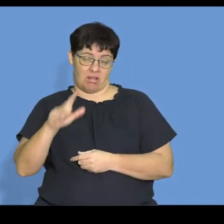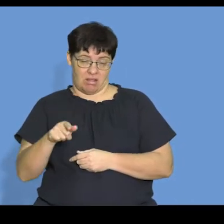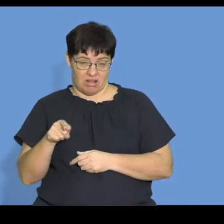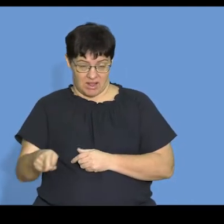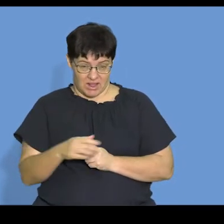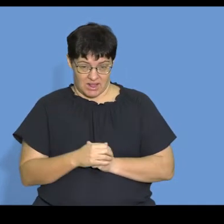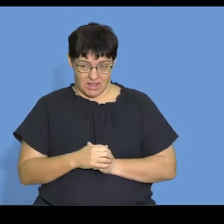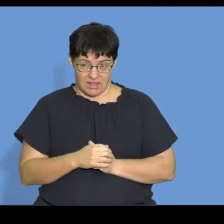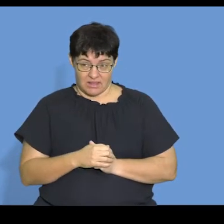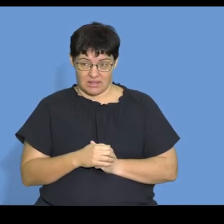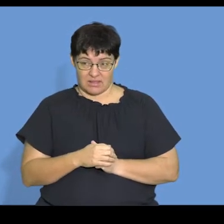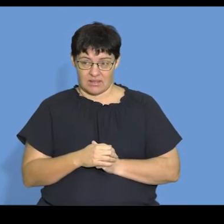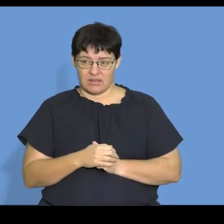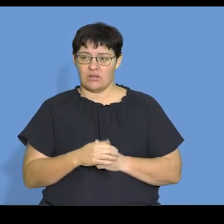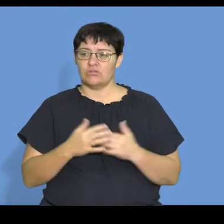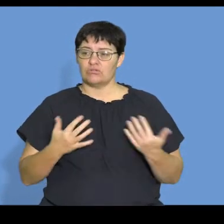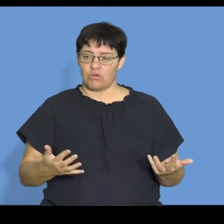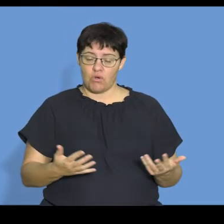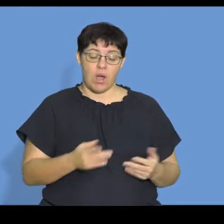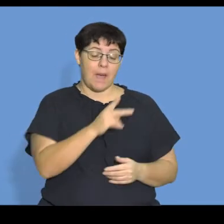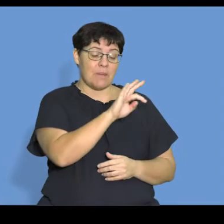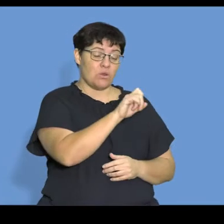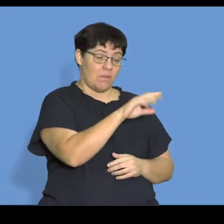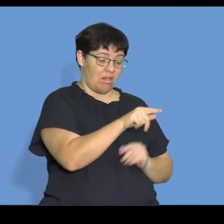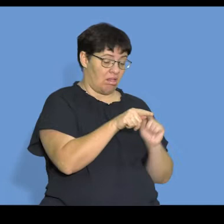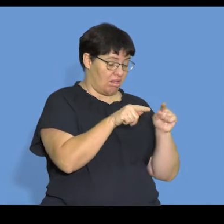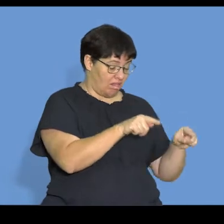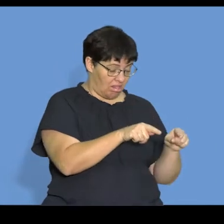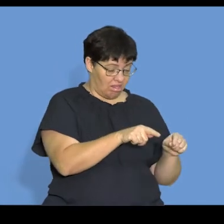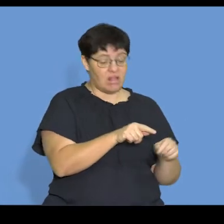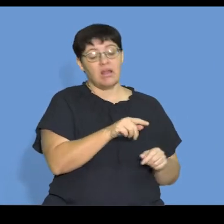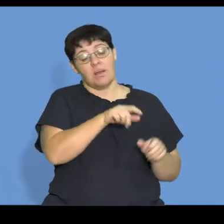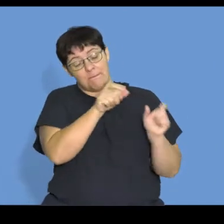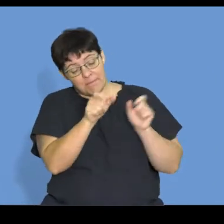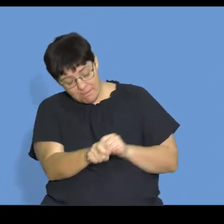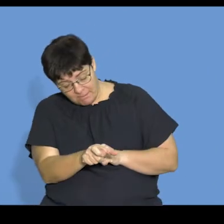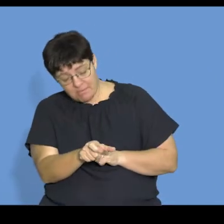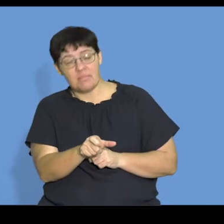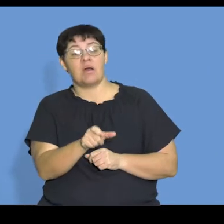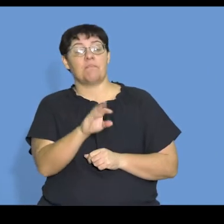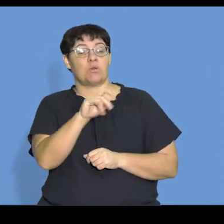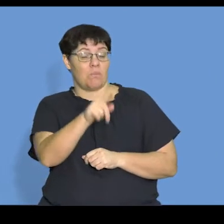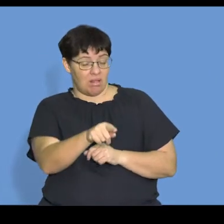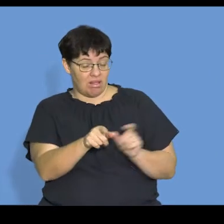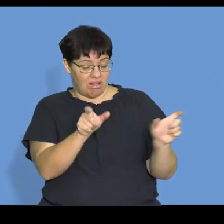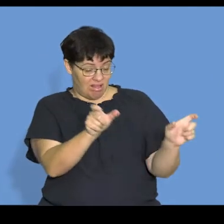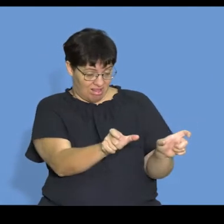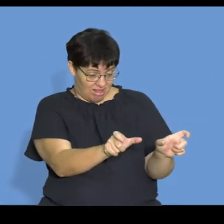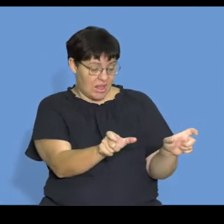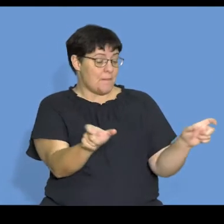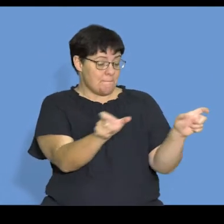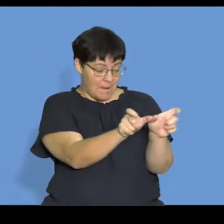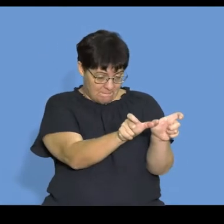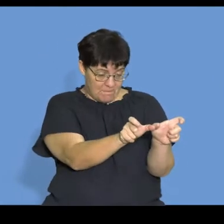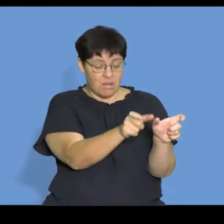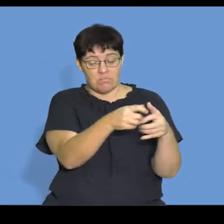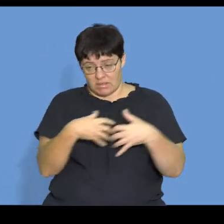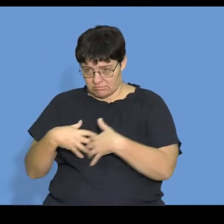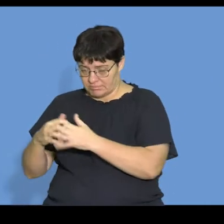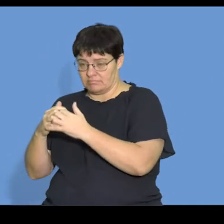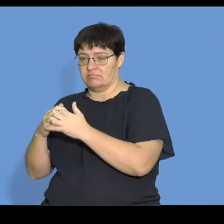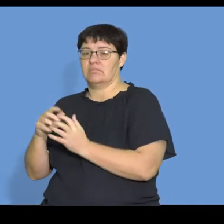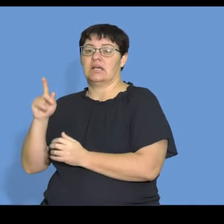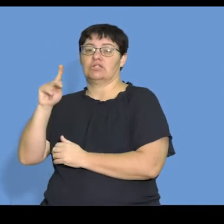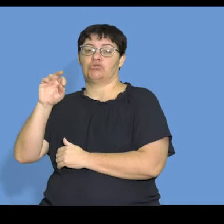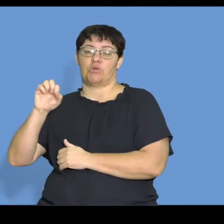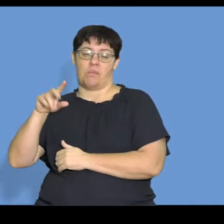the trinomial comes from. That's why I said we first look at what a binomial is in order to make sense of what a